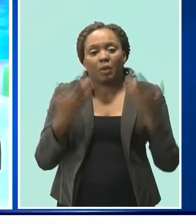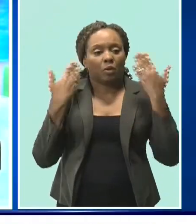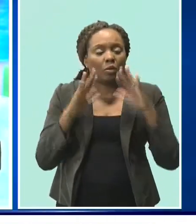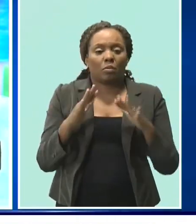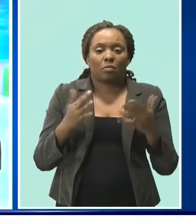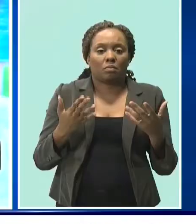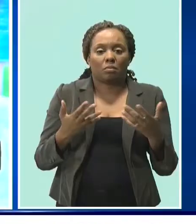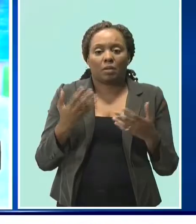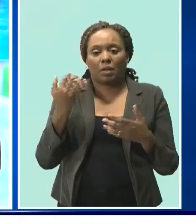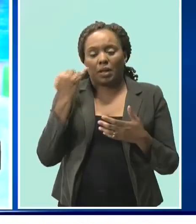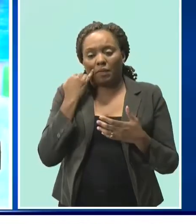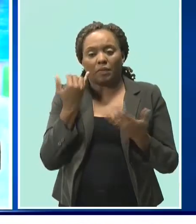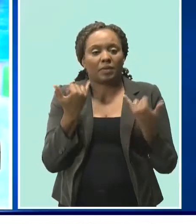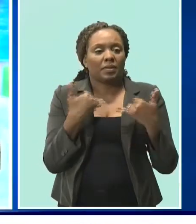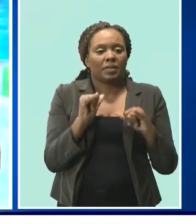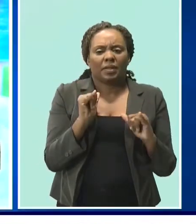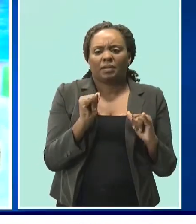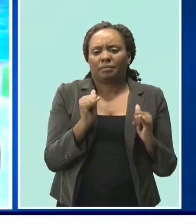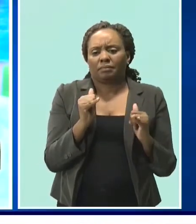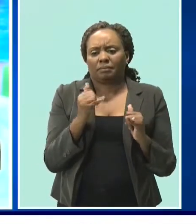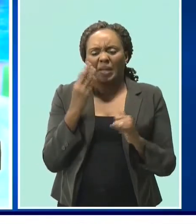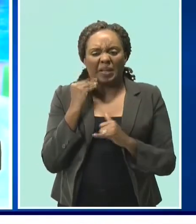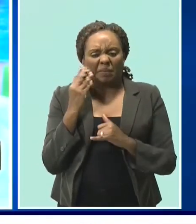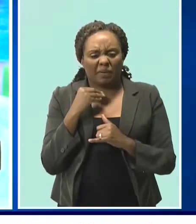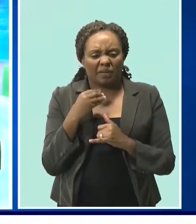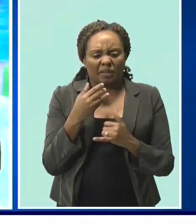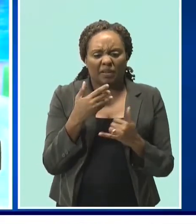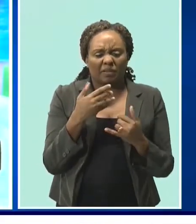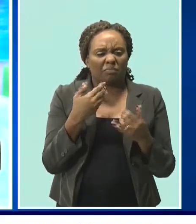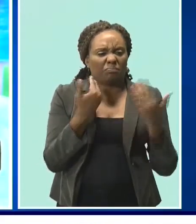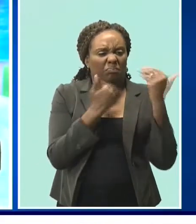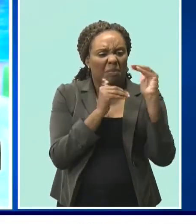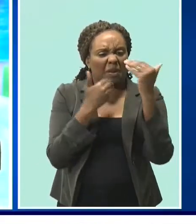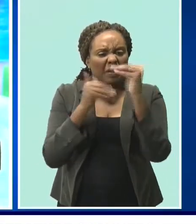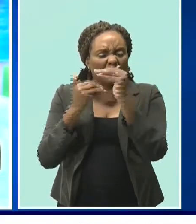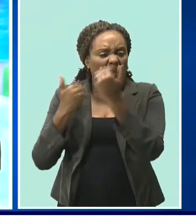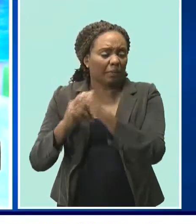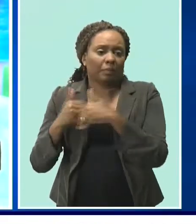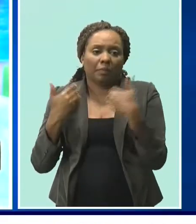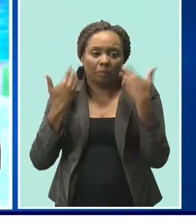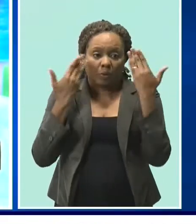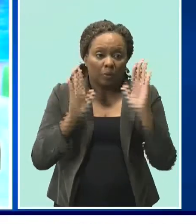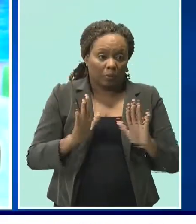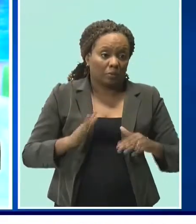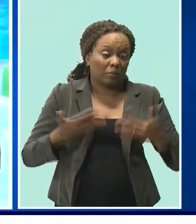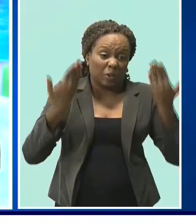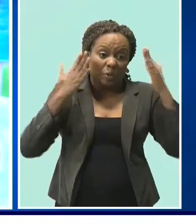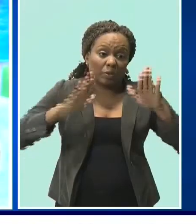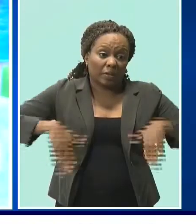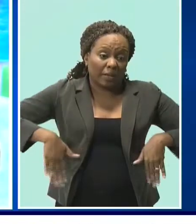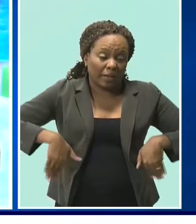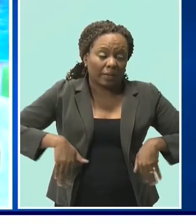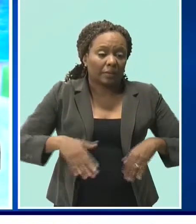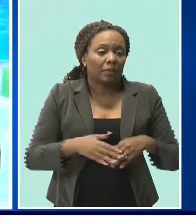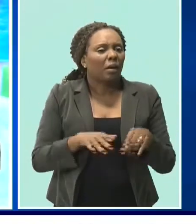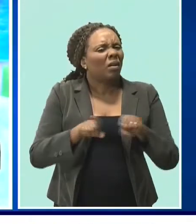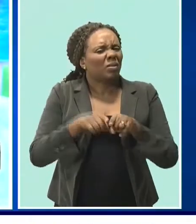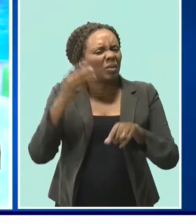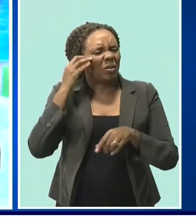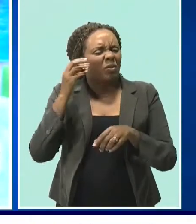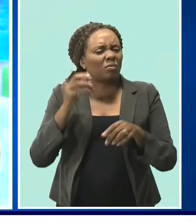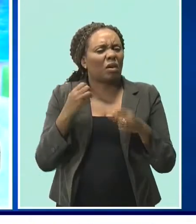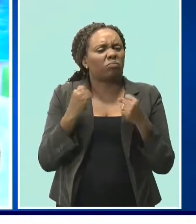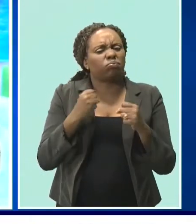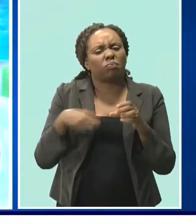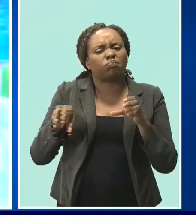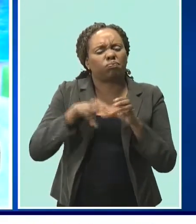school, whether we will be still in this environment with restrictions on our movement and certainly on public transportation. And therefore,